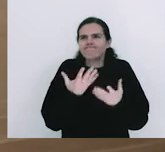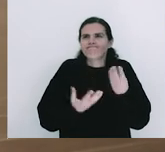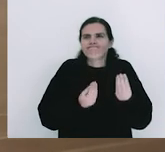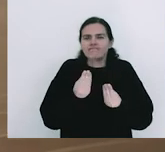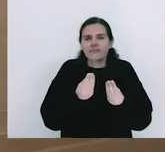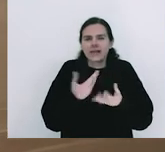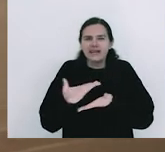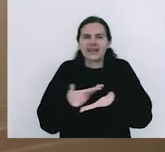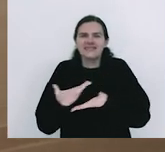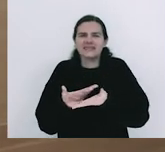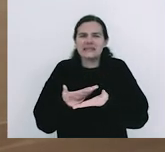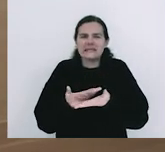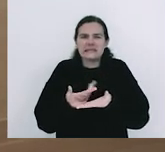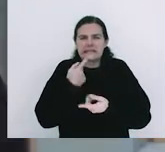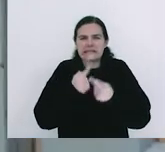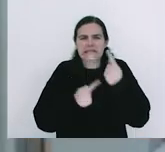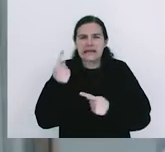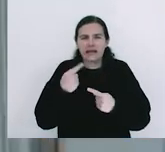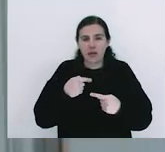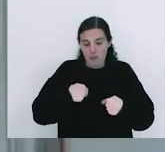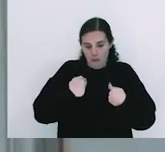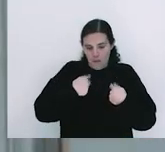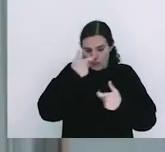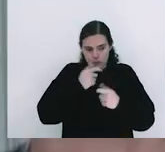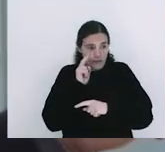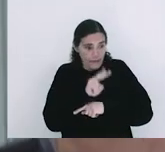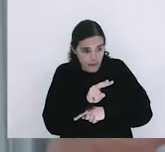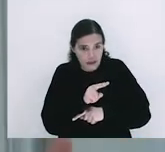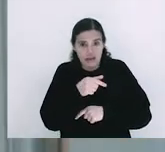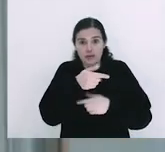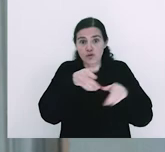strange interaction between yourself, the viewer,